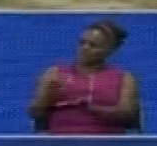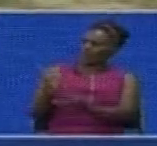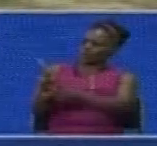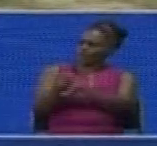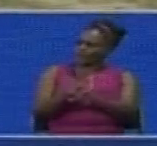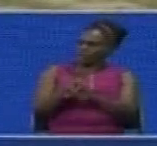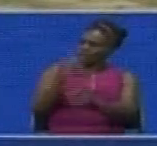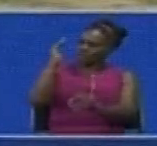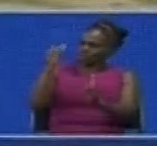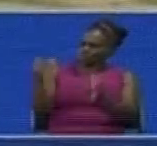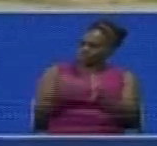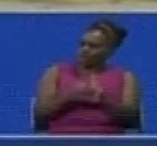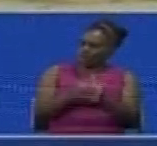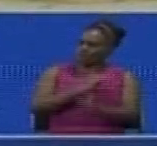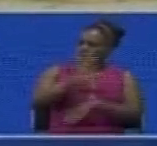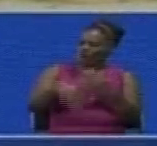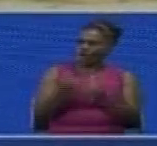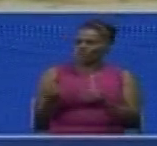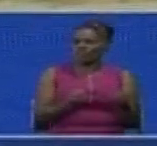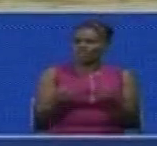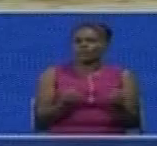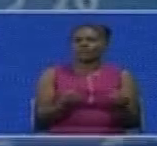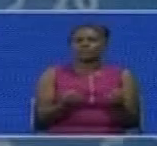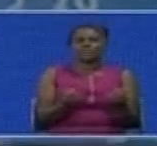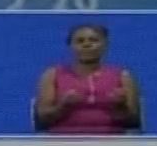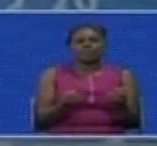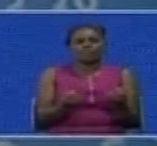ikiwezekana wasimamishe kila gari wawe wakitoa data.